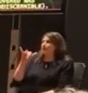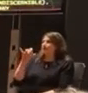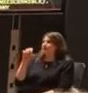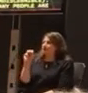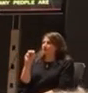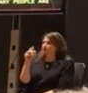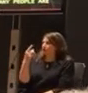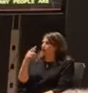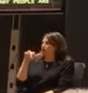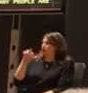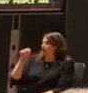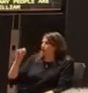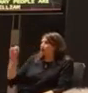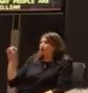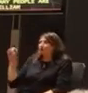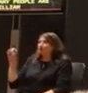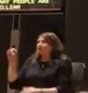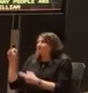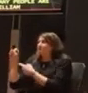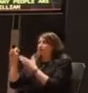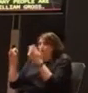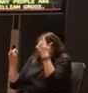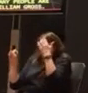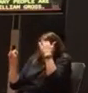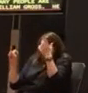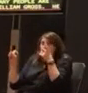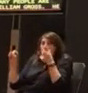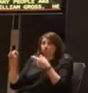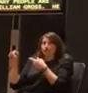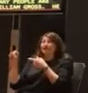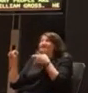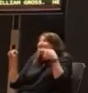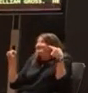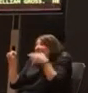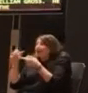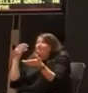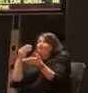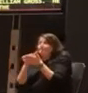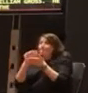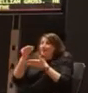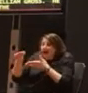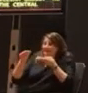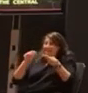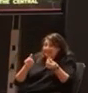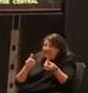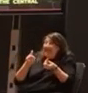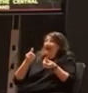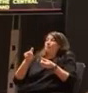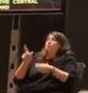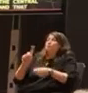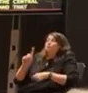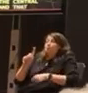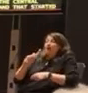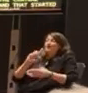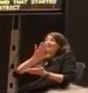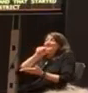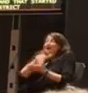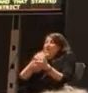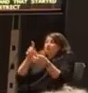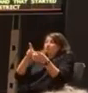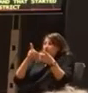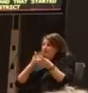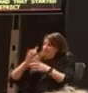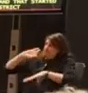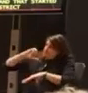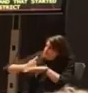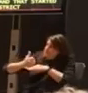William Gross? He purchased the Central District land that started the Central District when he gave Henry Yesler